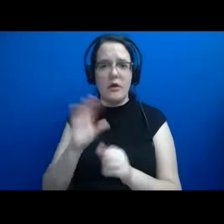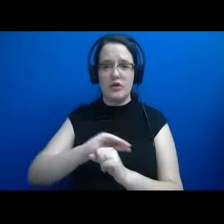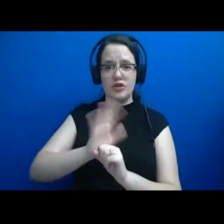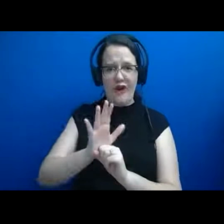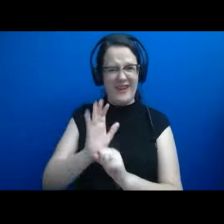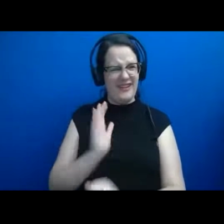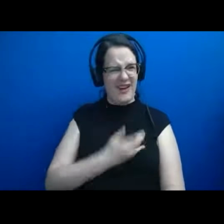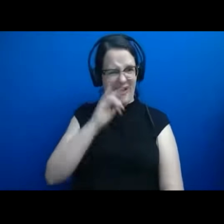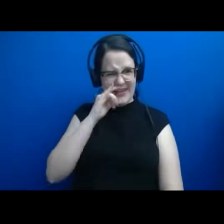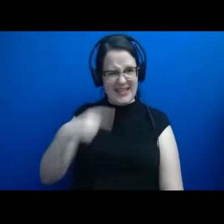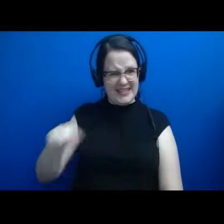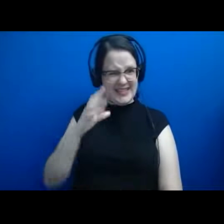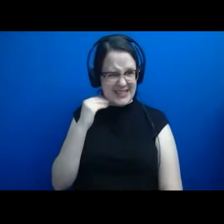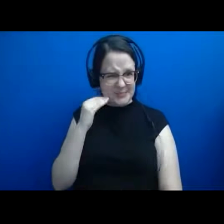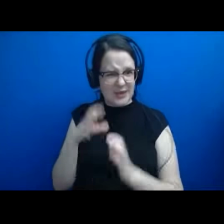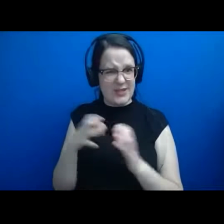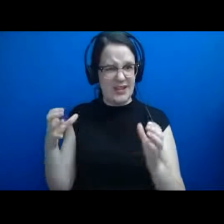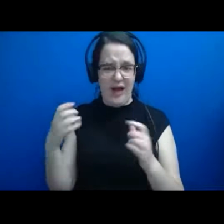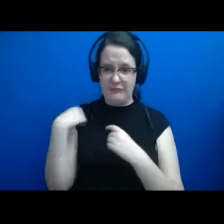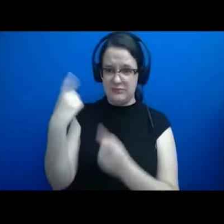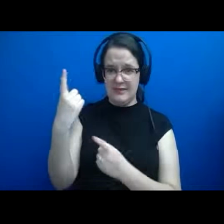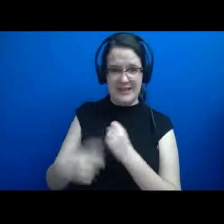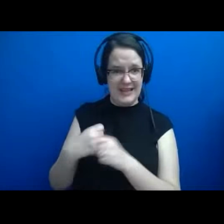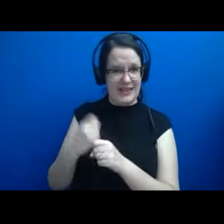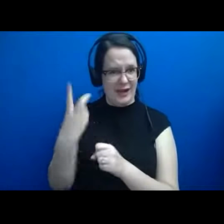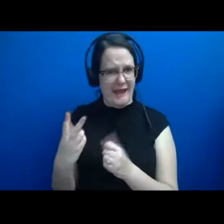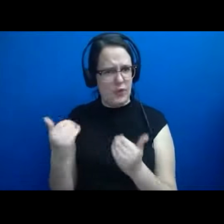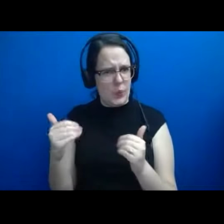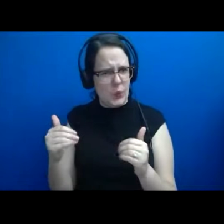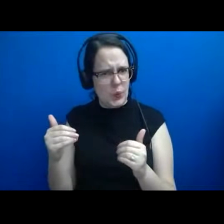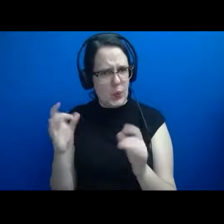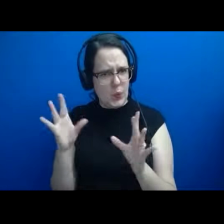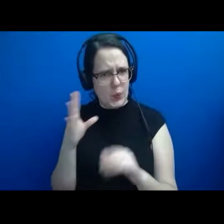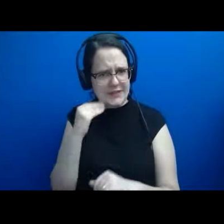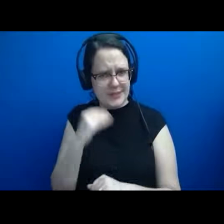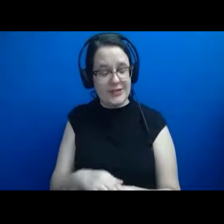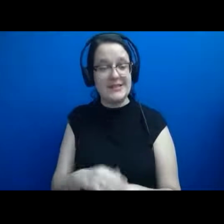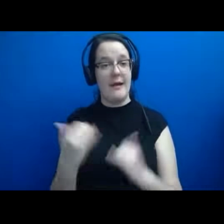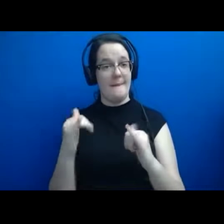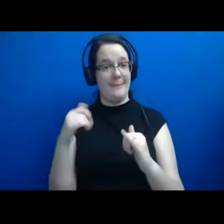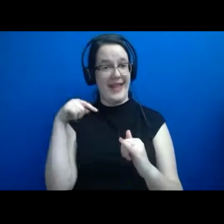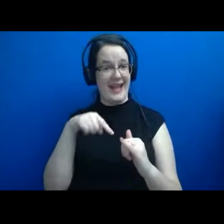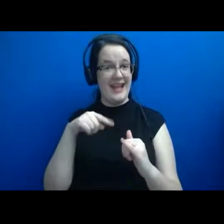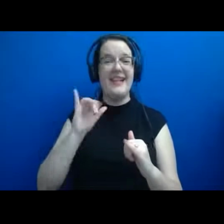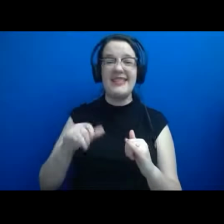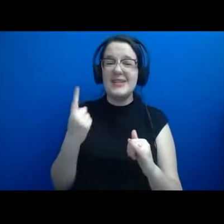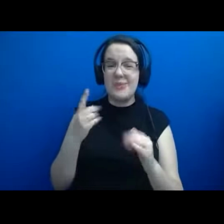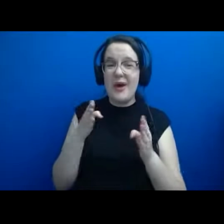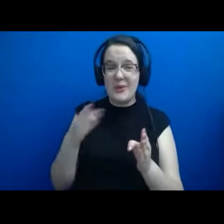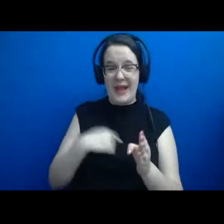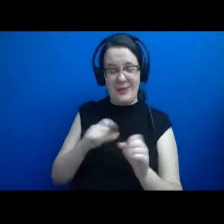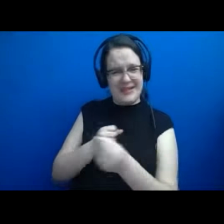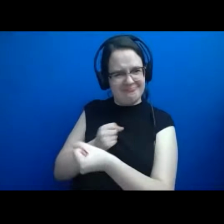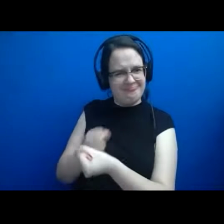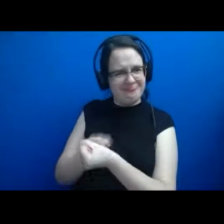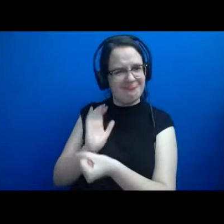they've been through a lot over the last year and a half. And so play is one of those ways that we can all rally behind our kids to provide